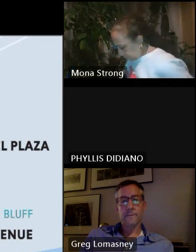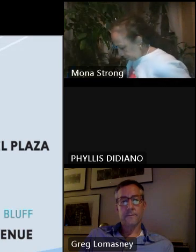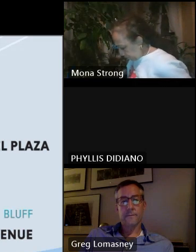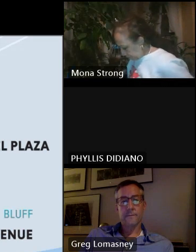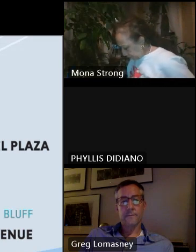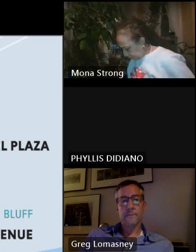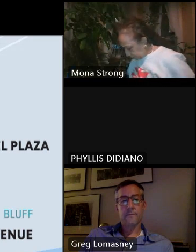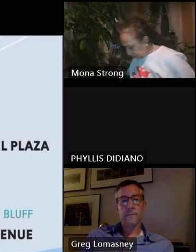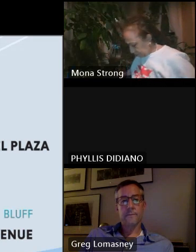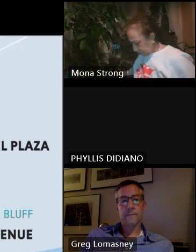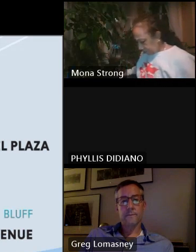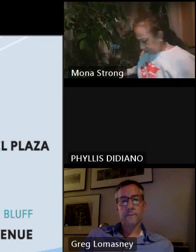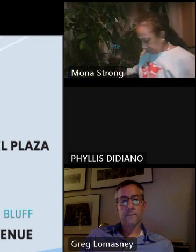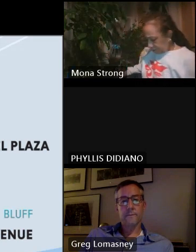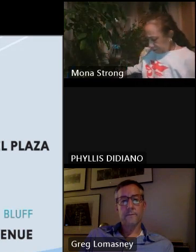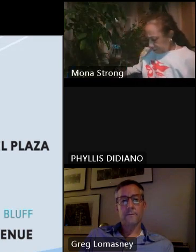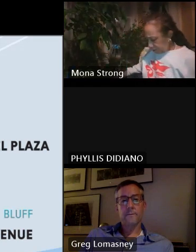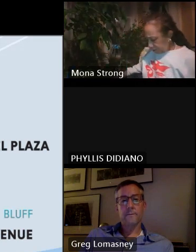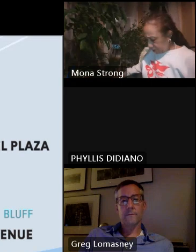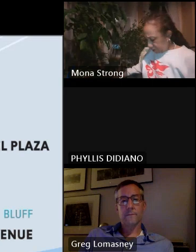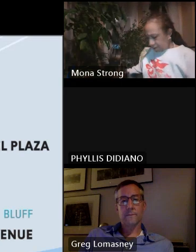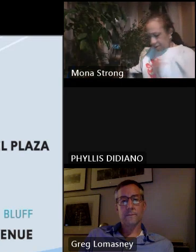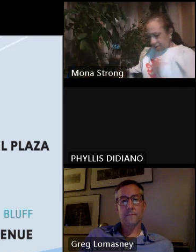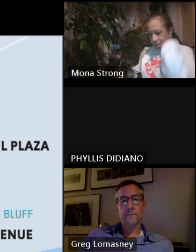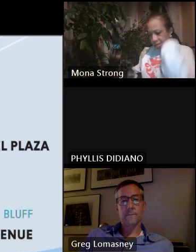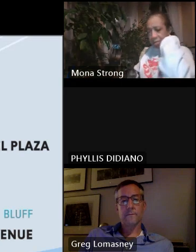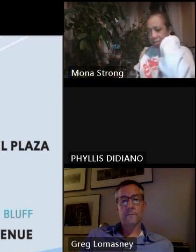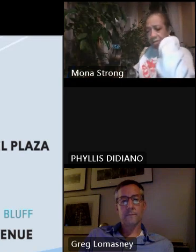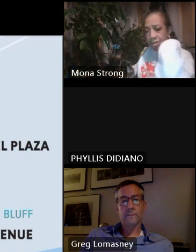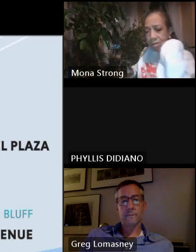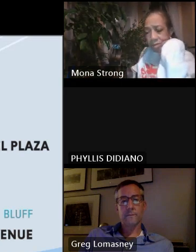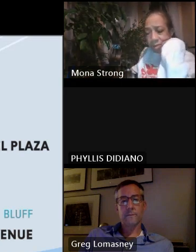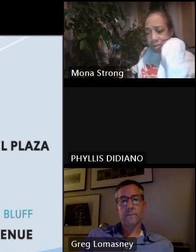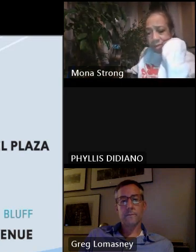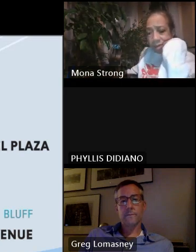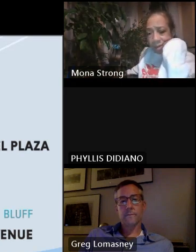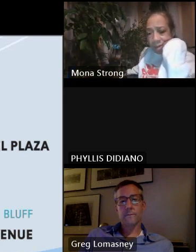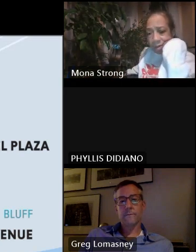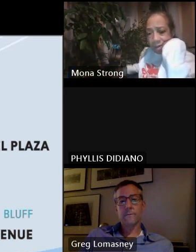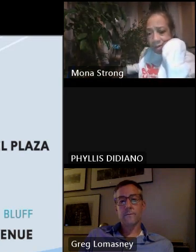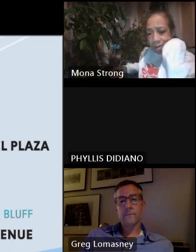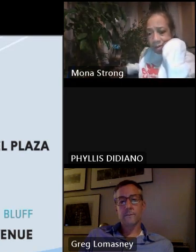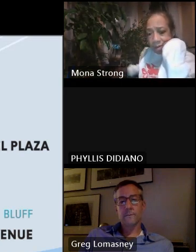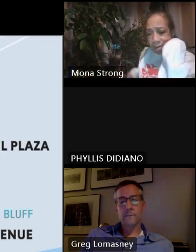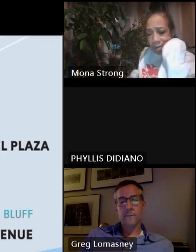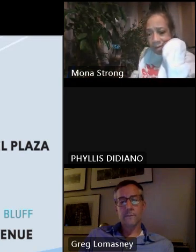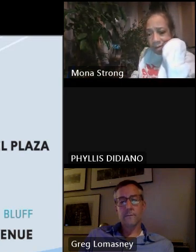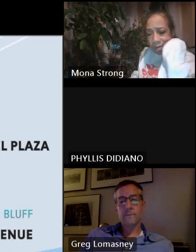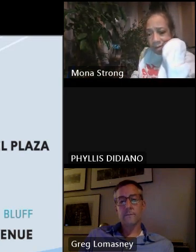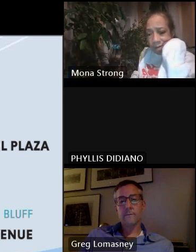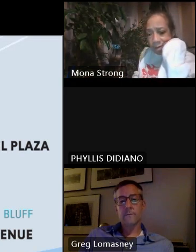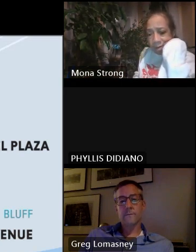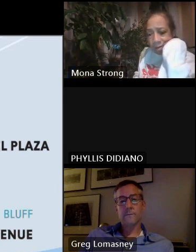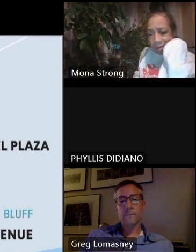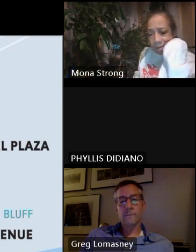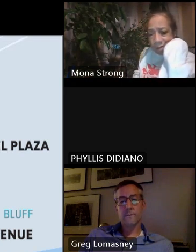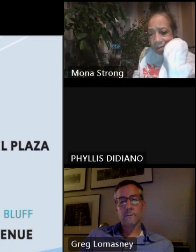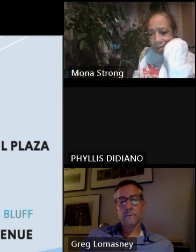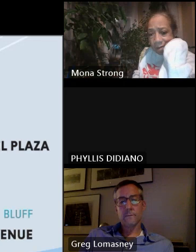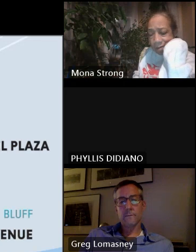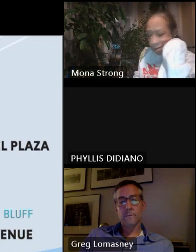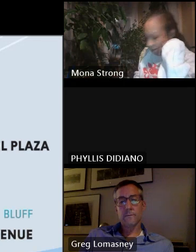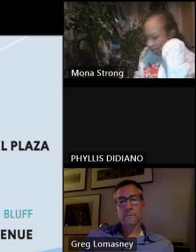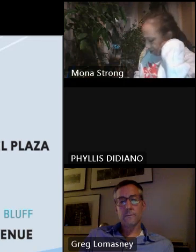Okay, and I have a question about Allentown. Will the lot